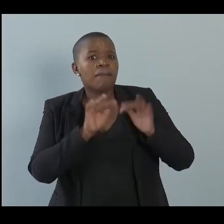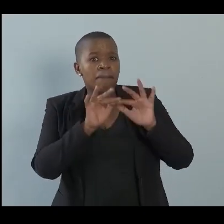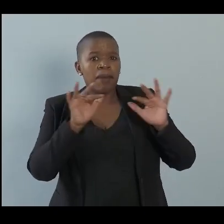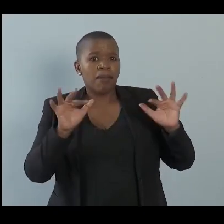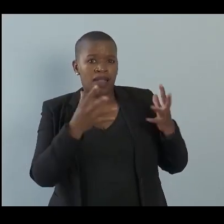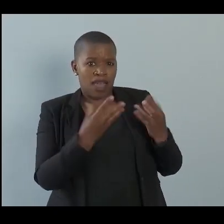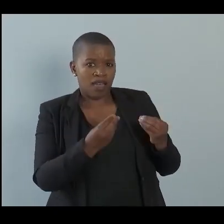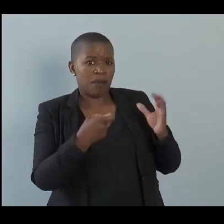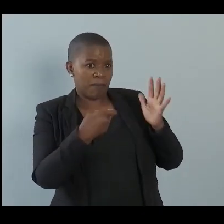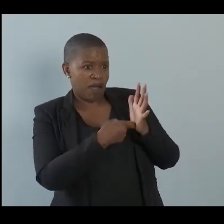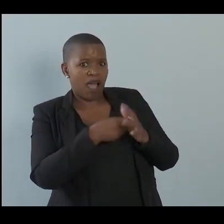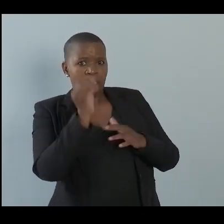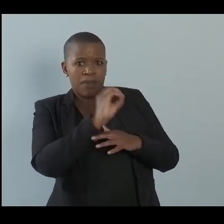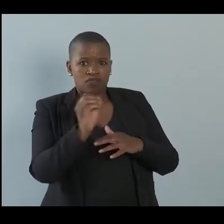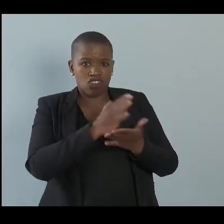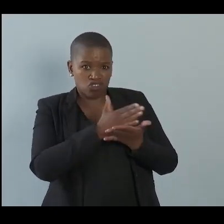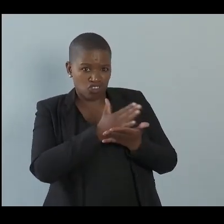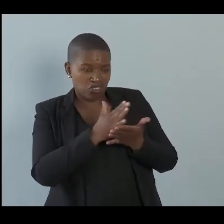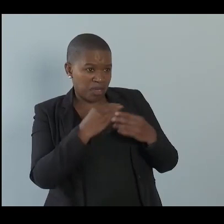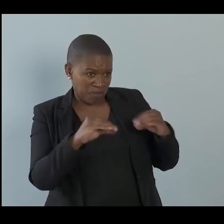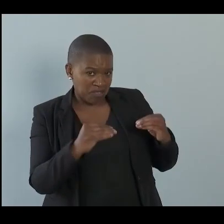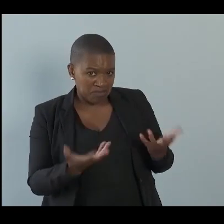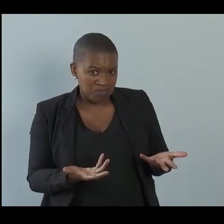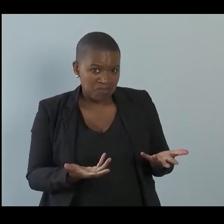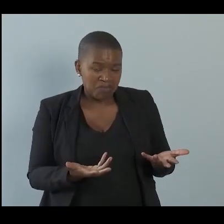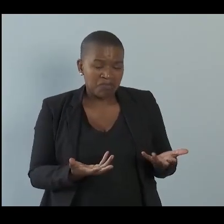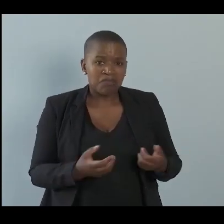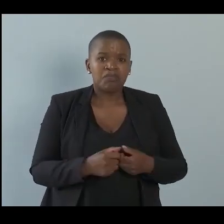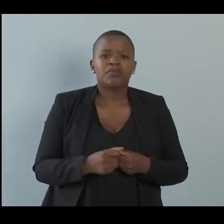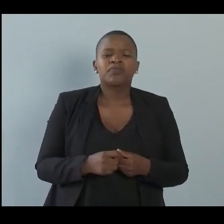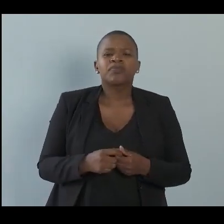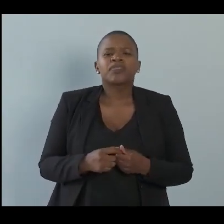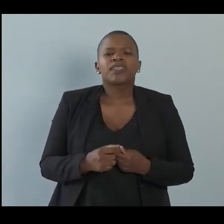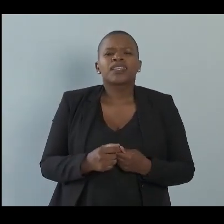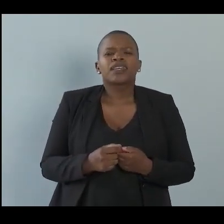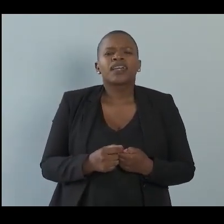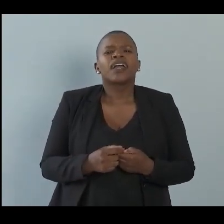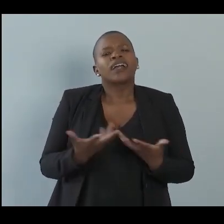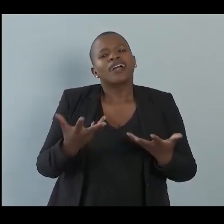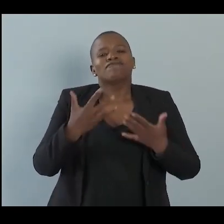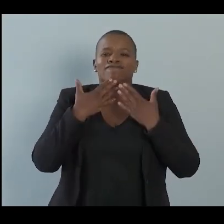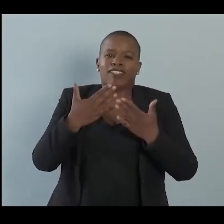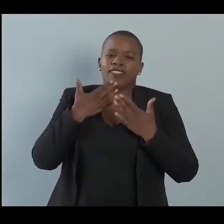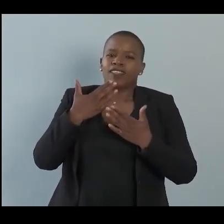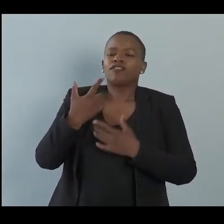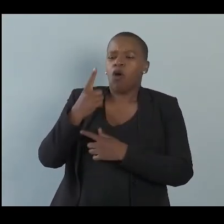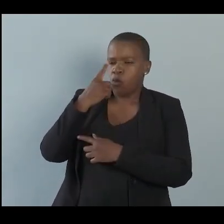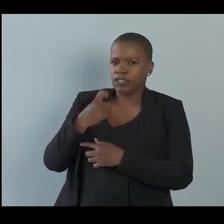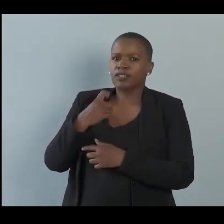that we won't be subjected to more unpleasant surprises? Adam, thanks for the question. I think it's a very valid